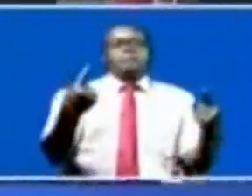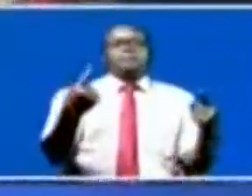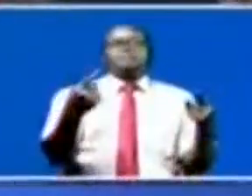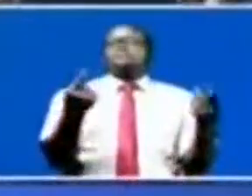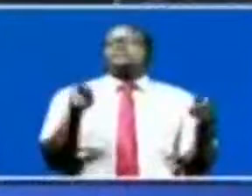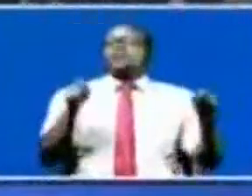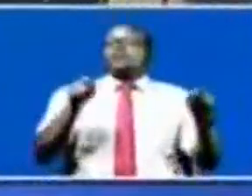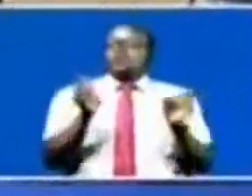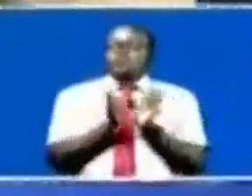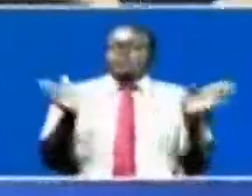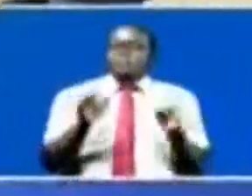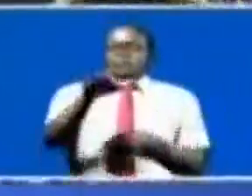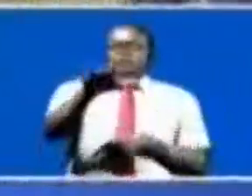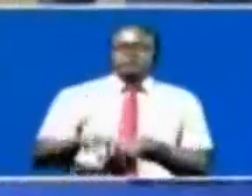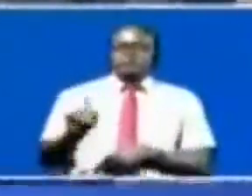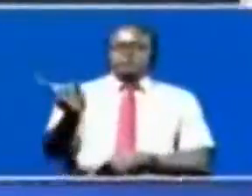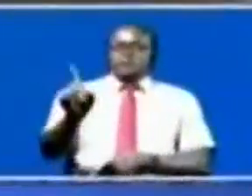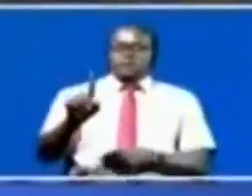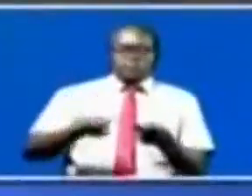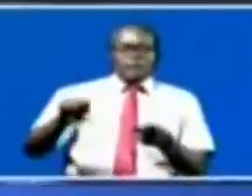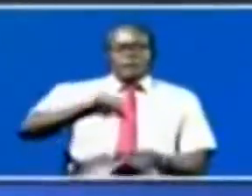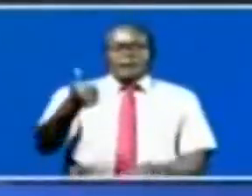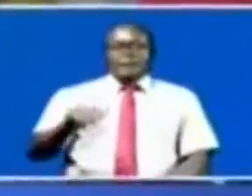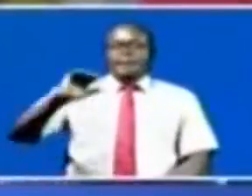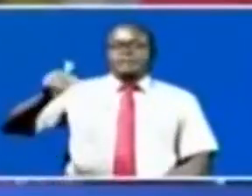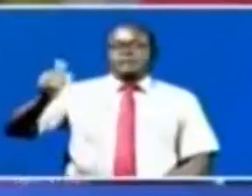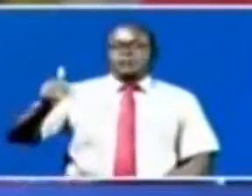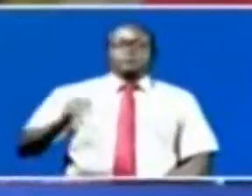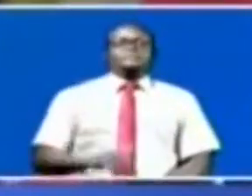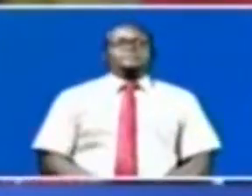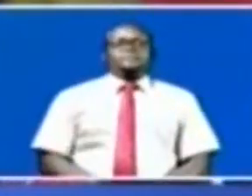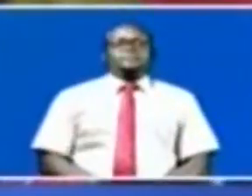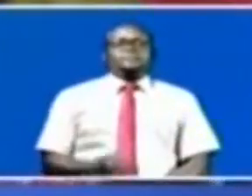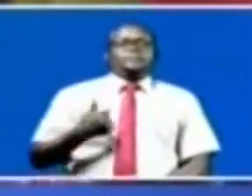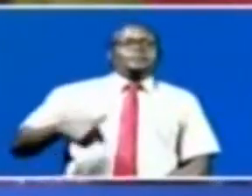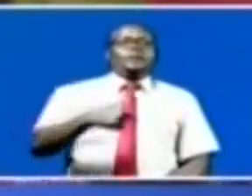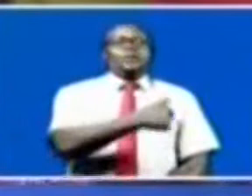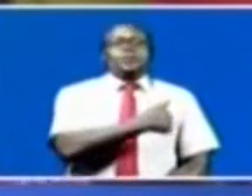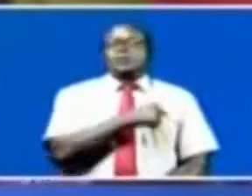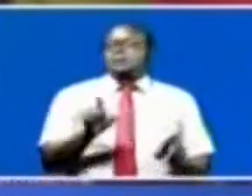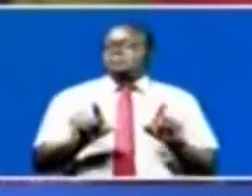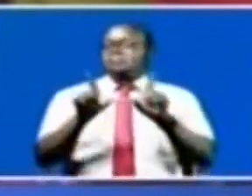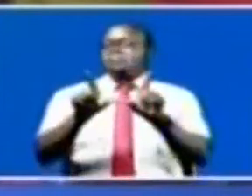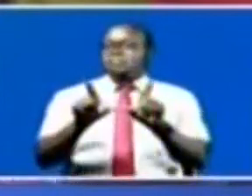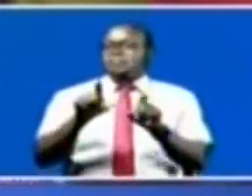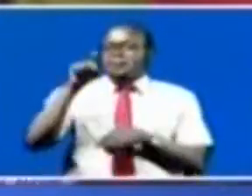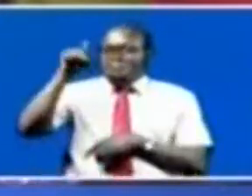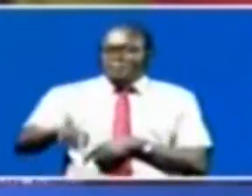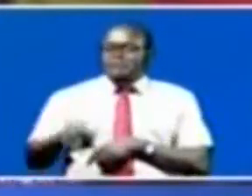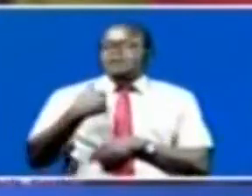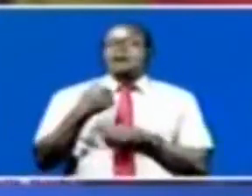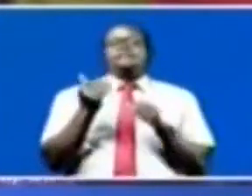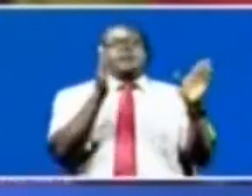control of public transport in Nairobi and other major towns across the country. We are not denying to phase them out, but there must be a proper